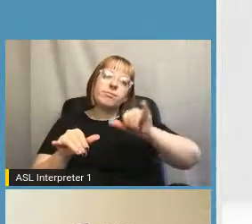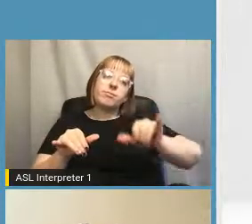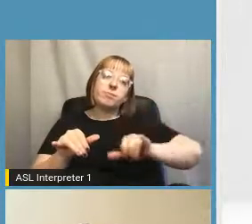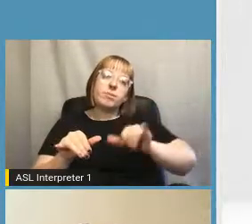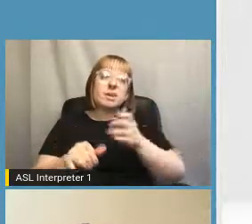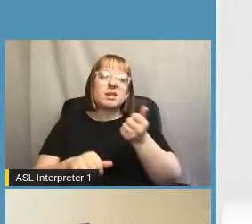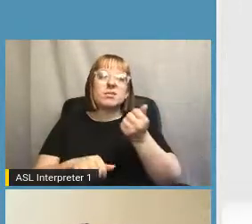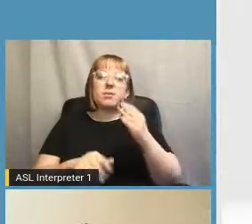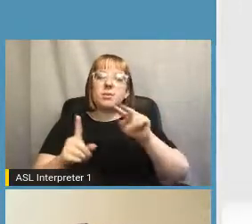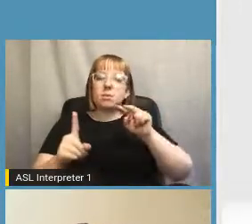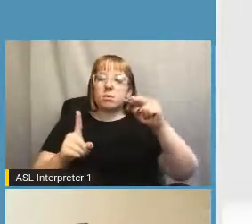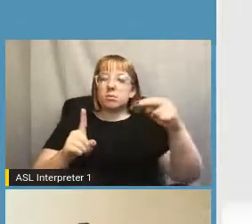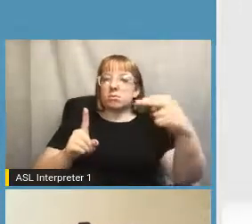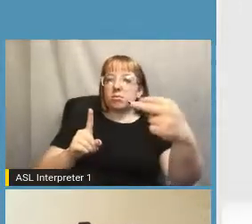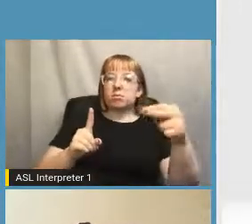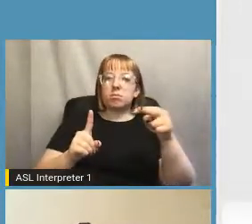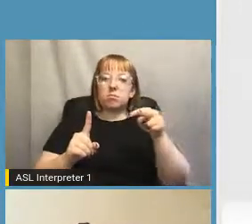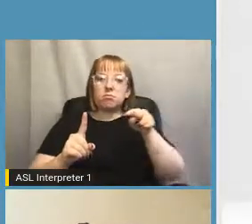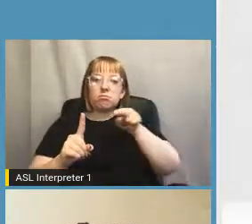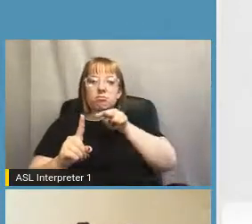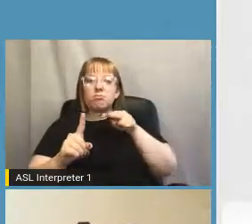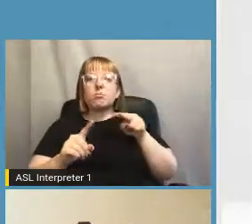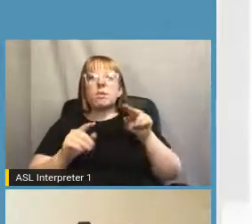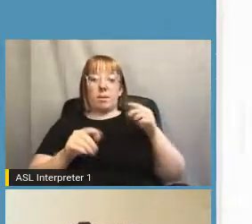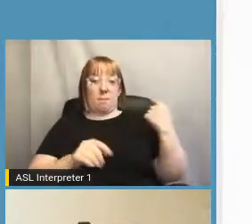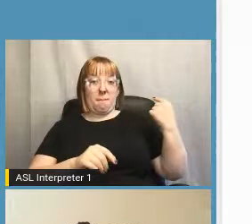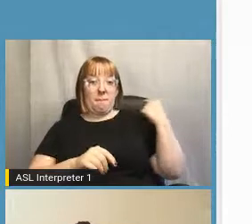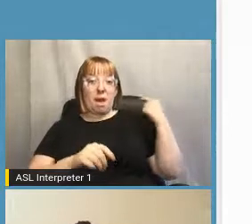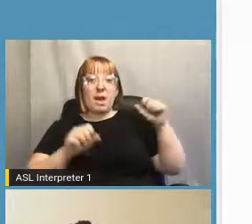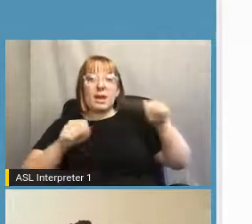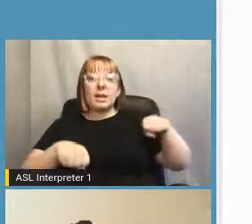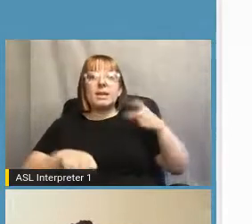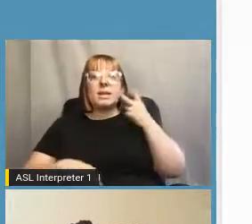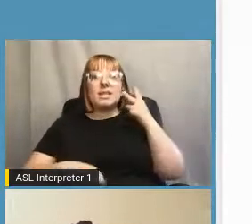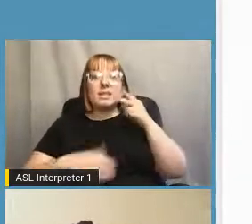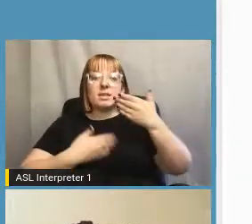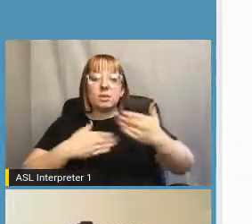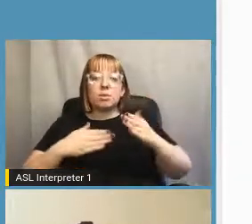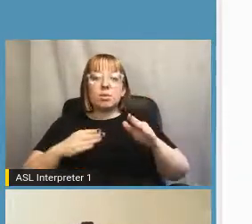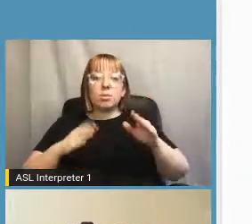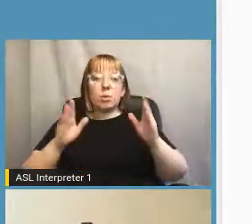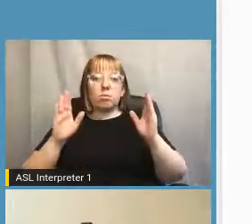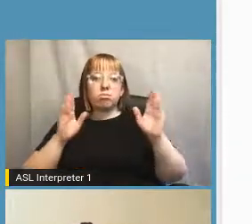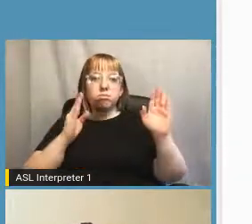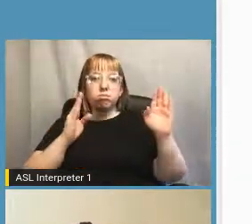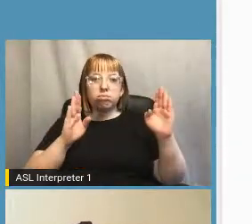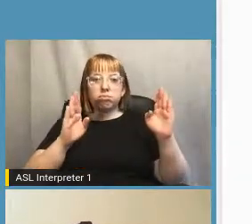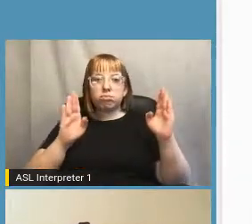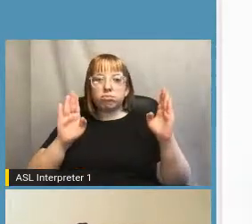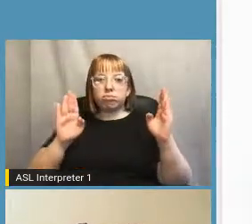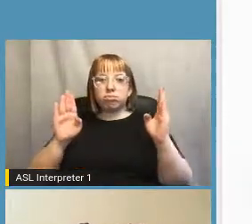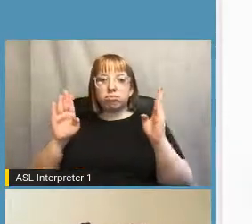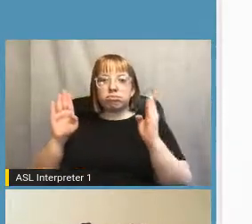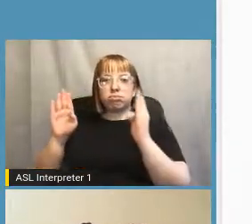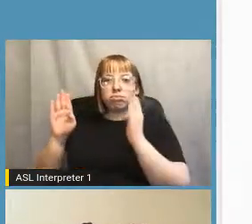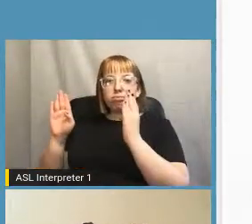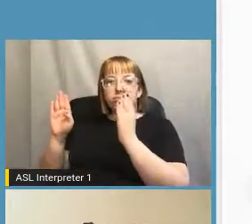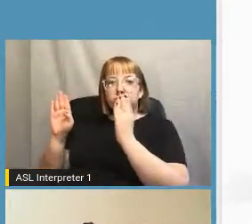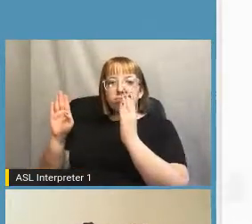sculpture. And then behind it, you can see the rest of the room kind of moving around in like an animated sequence behind it.